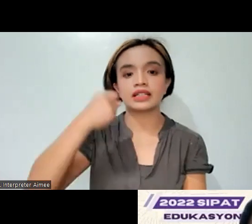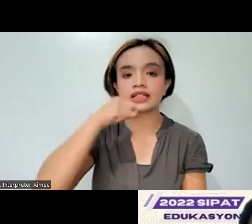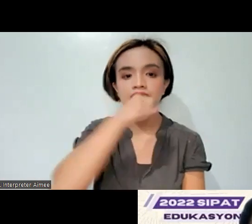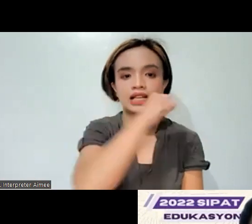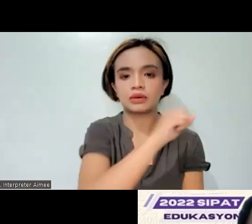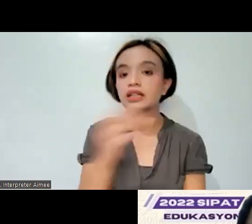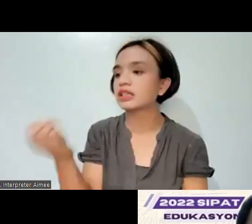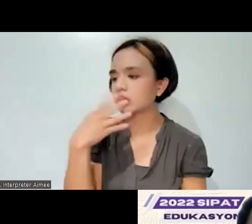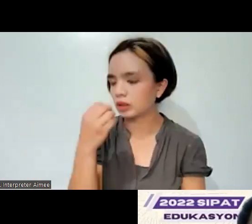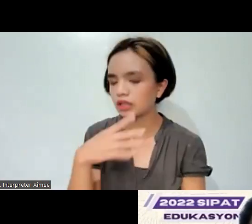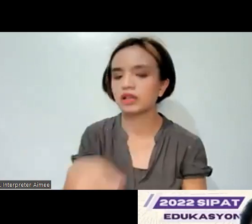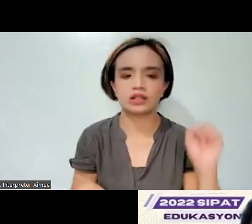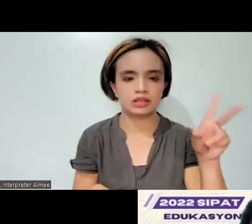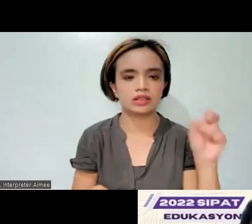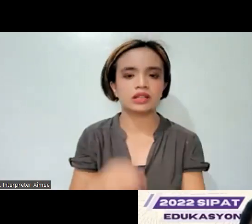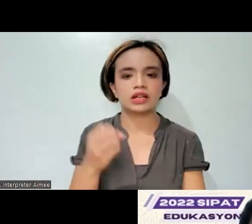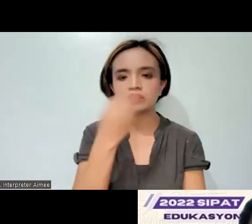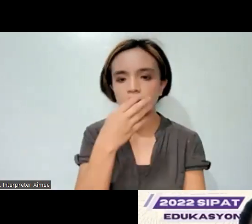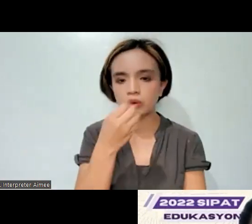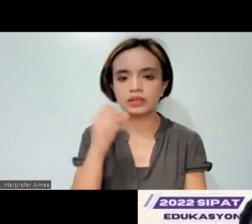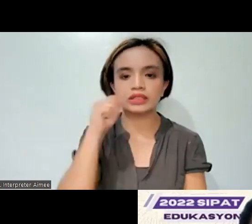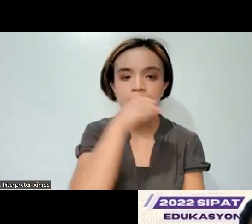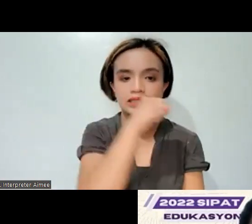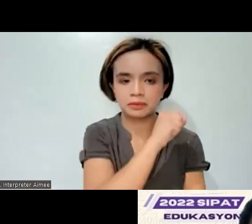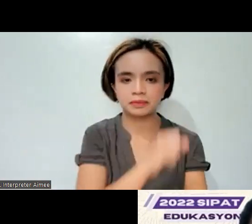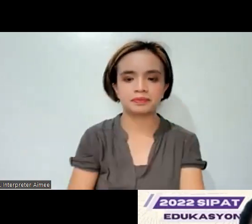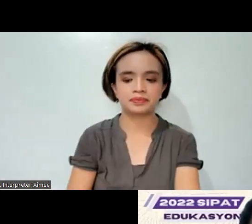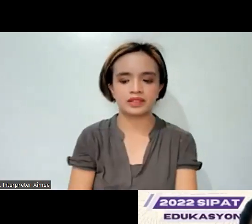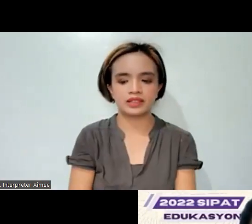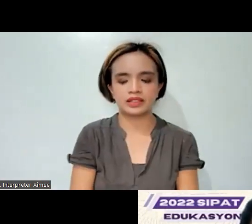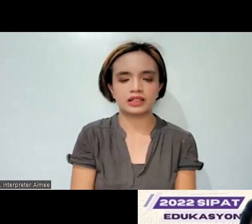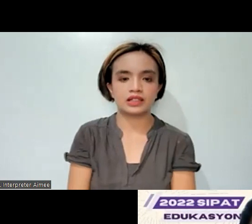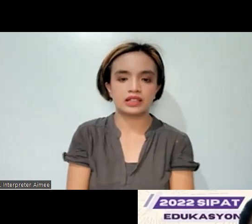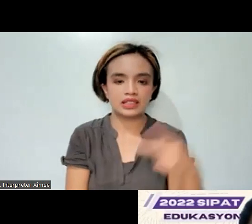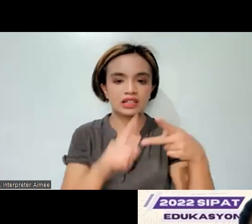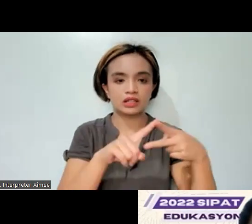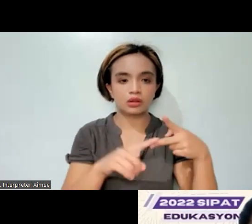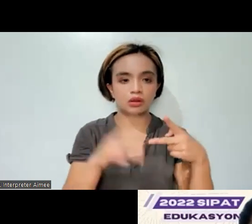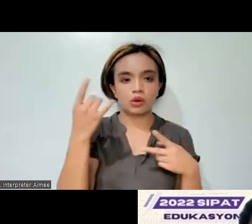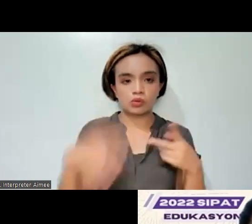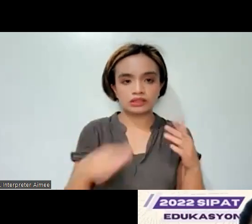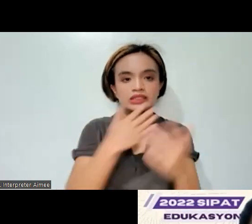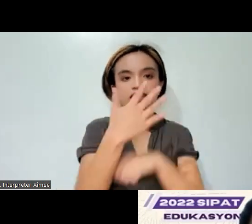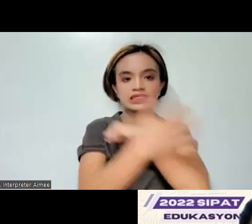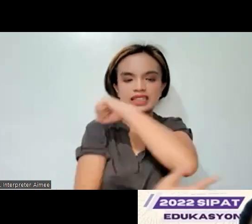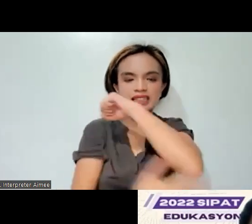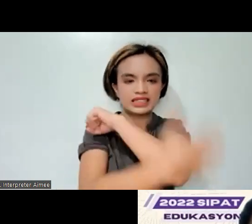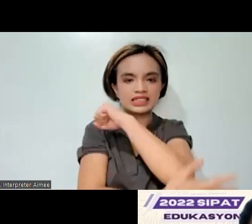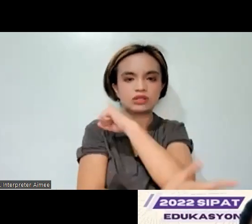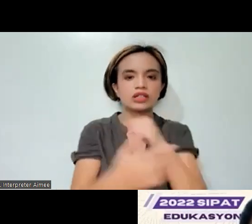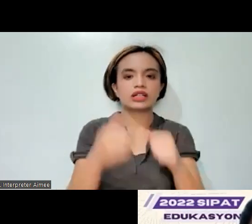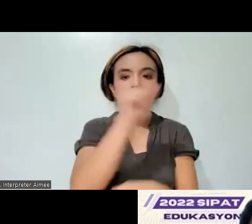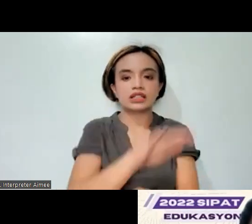Kong po. Hong Kong, okay. Taiwan and Hong Kong. So those are the only countries where Asian countries that